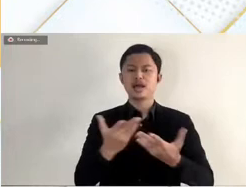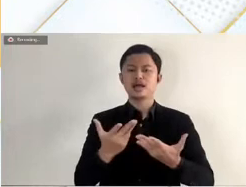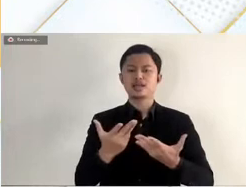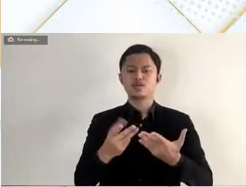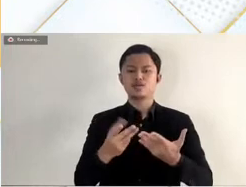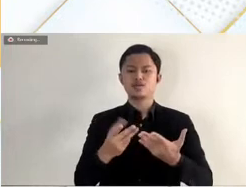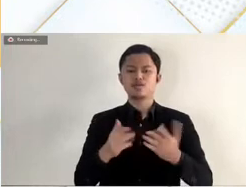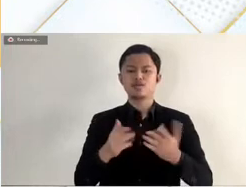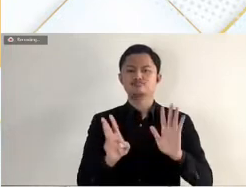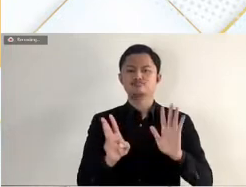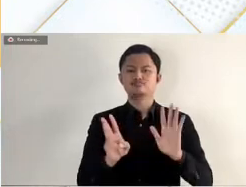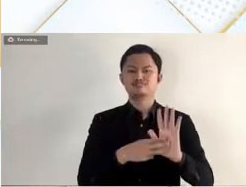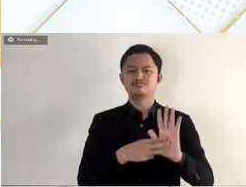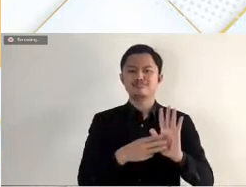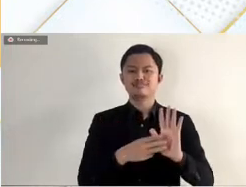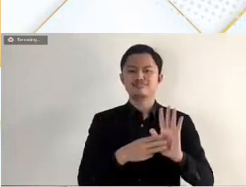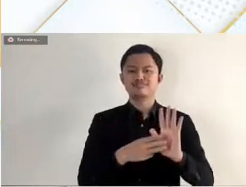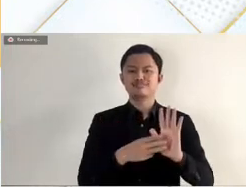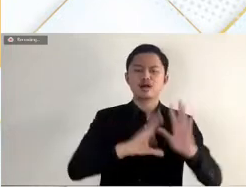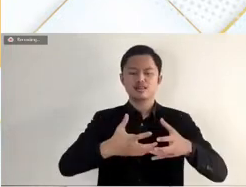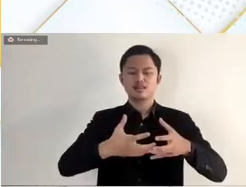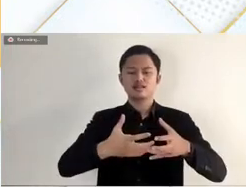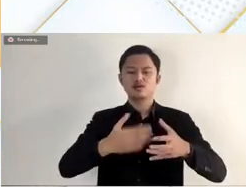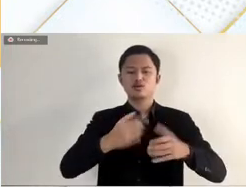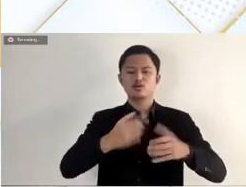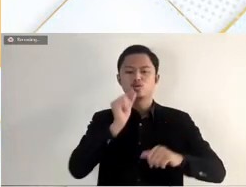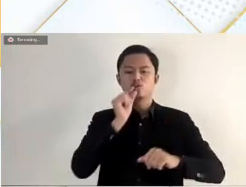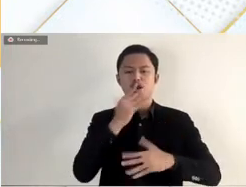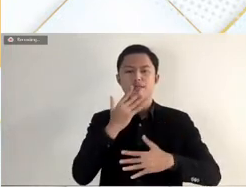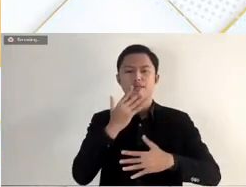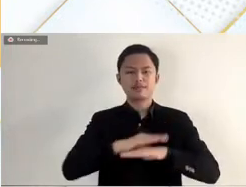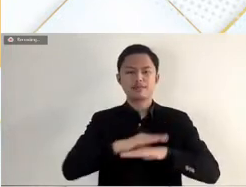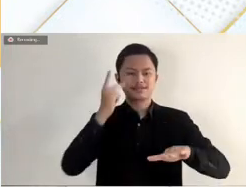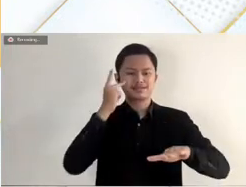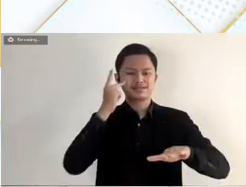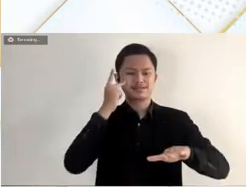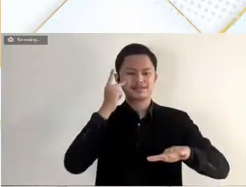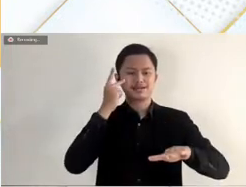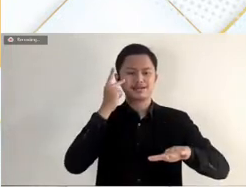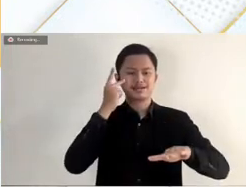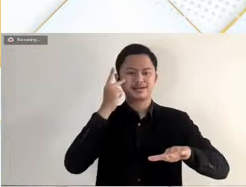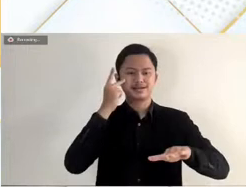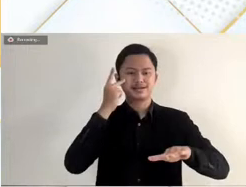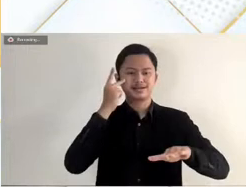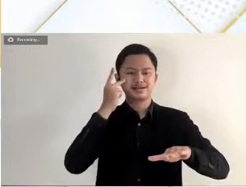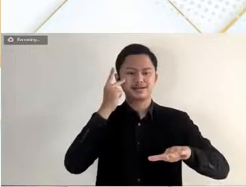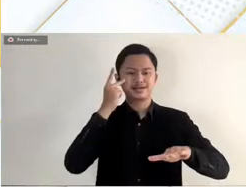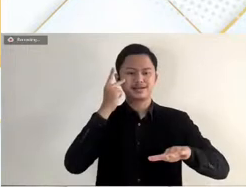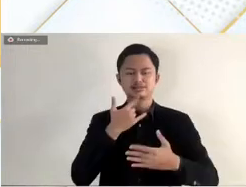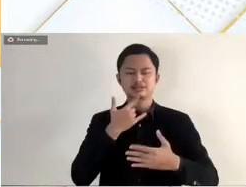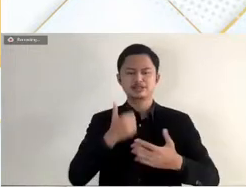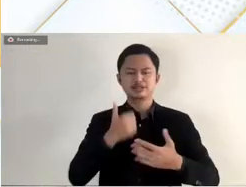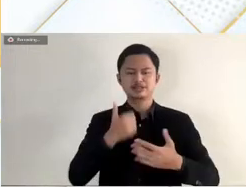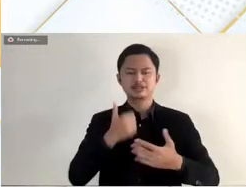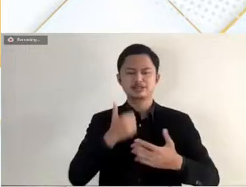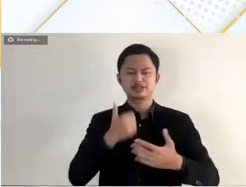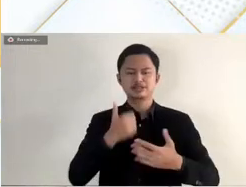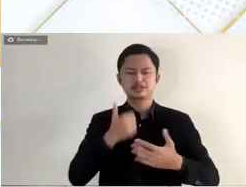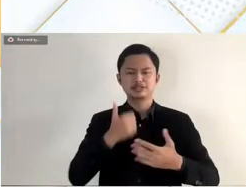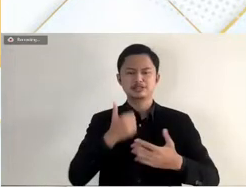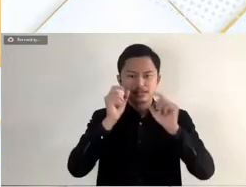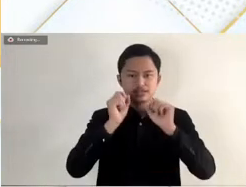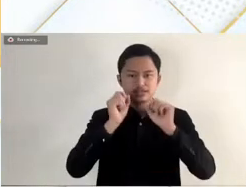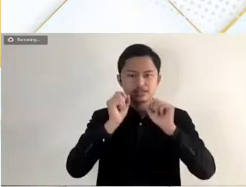on peacekeeping operations in areas of hotspots has been outstanding. And the UN continues to recognize